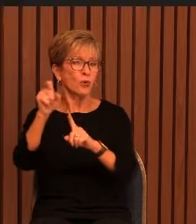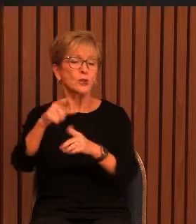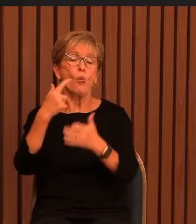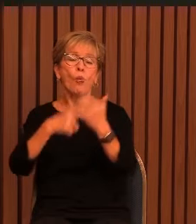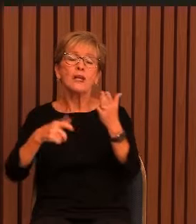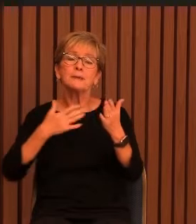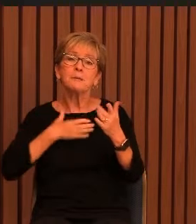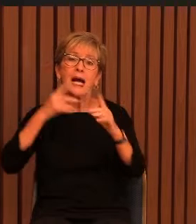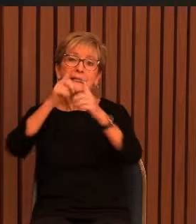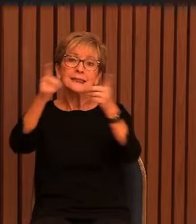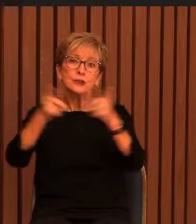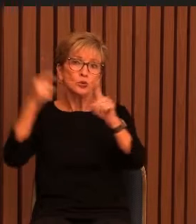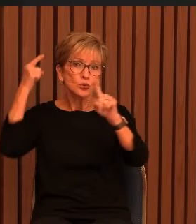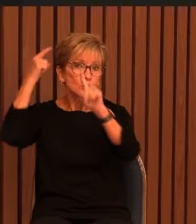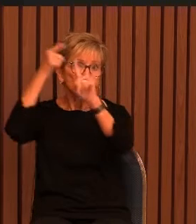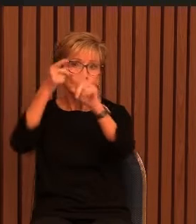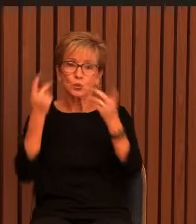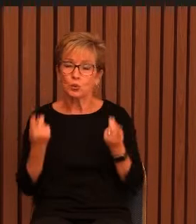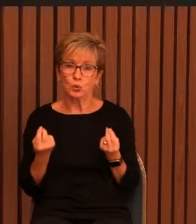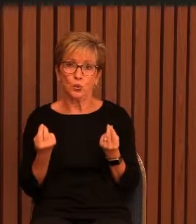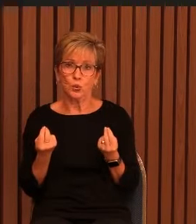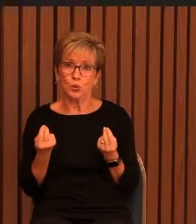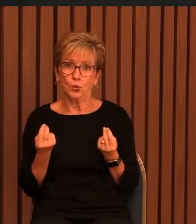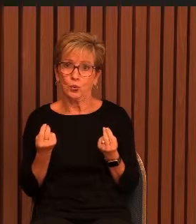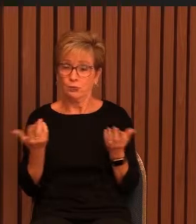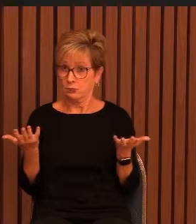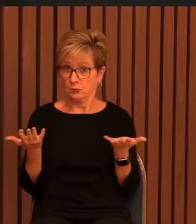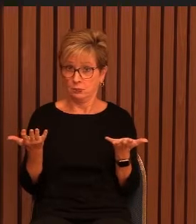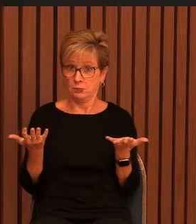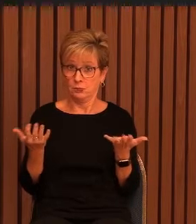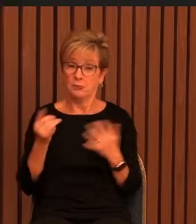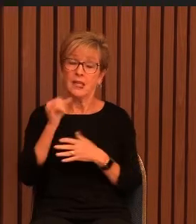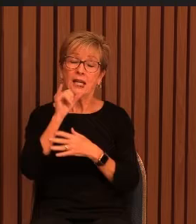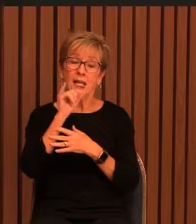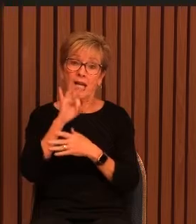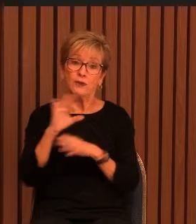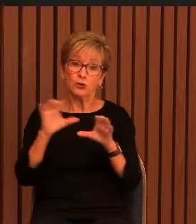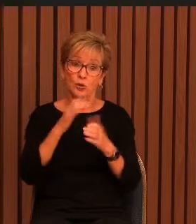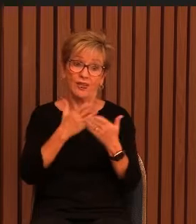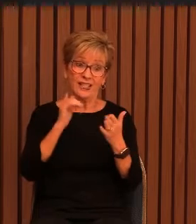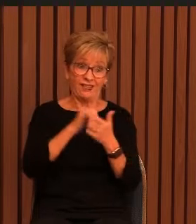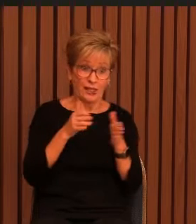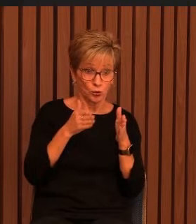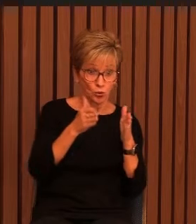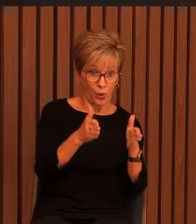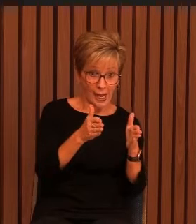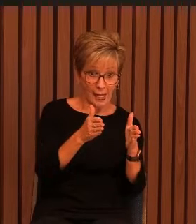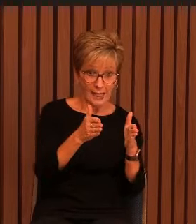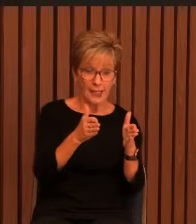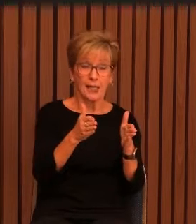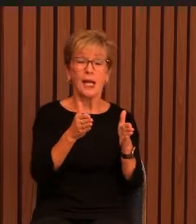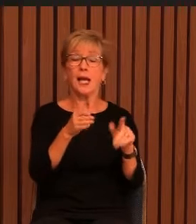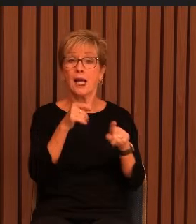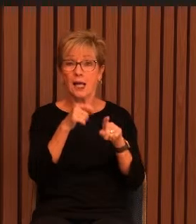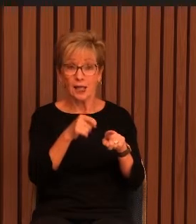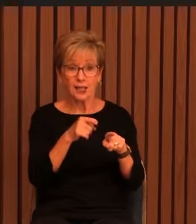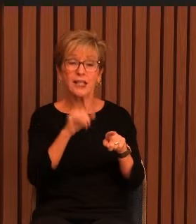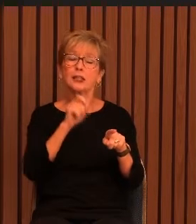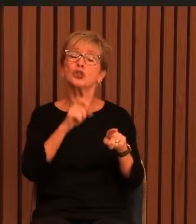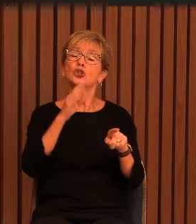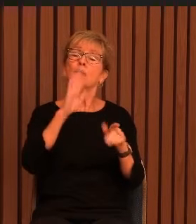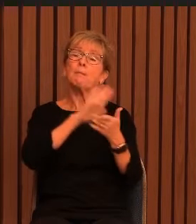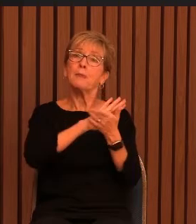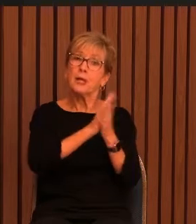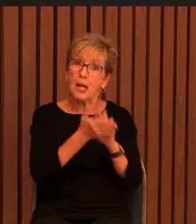district trying to do? And if it's doing things this way, then it should become a